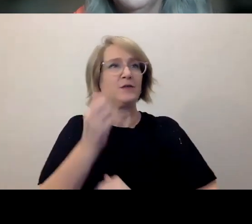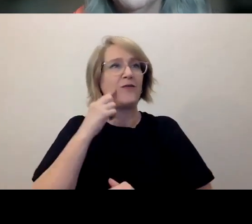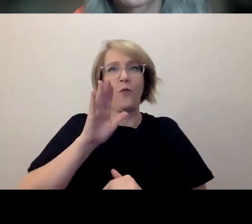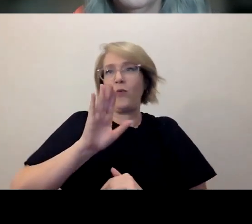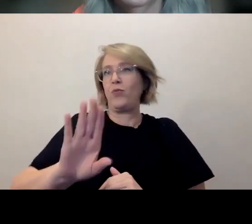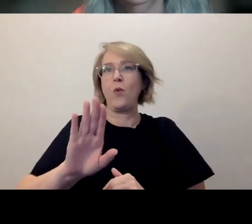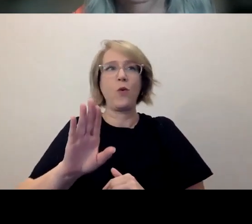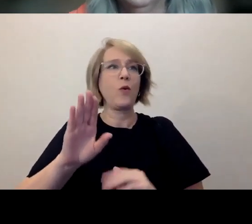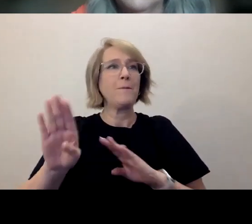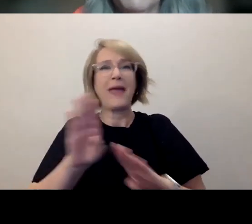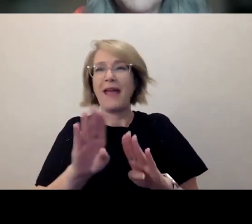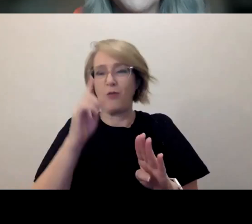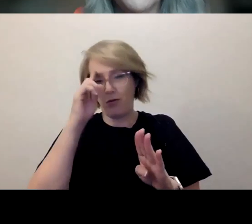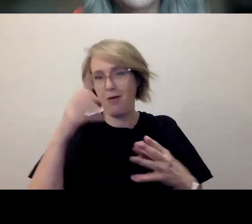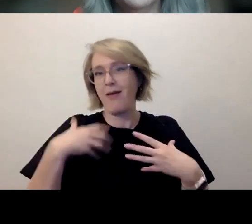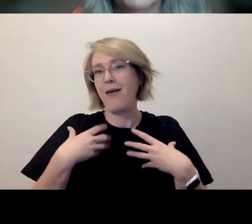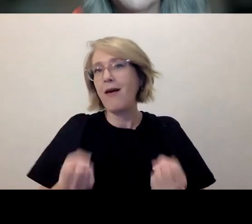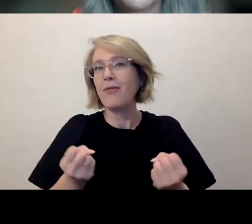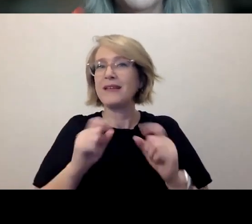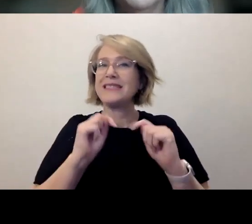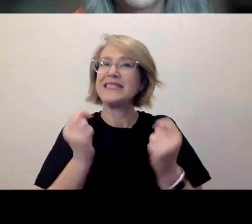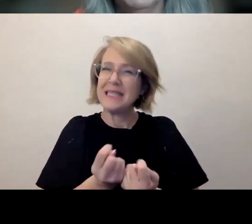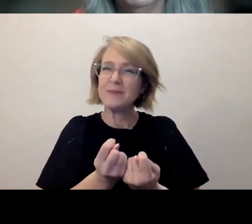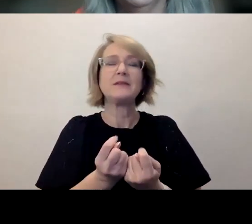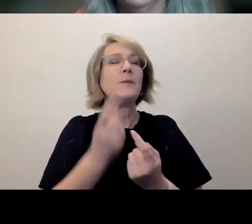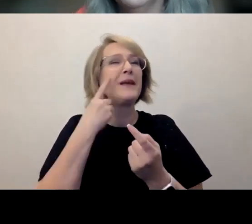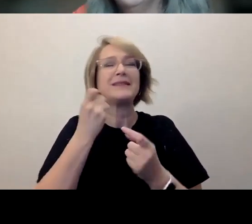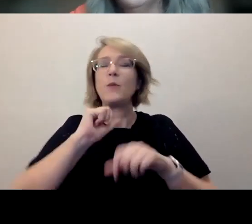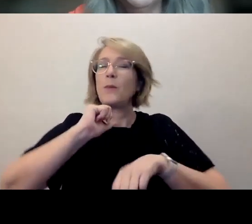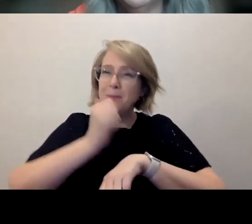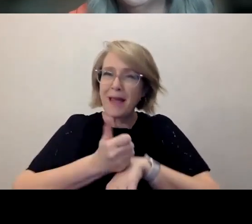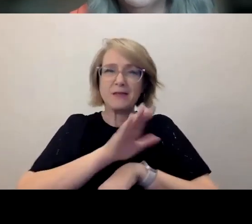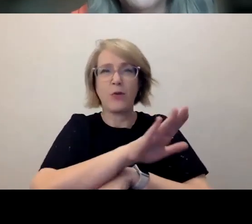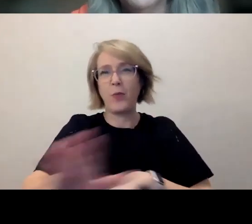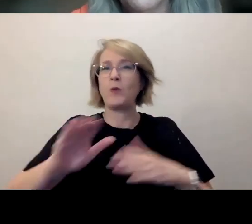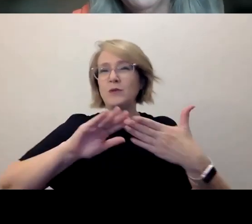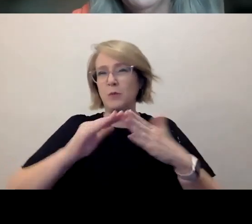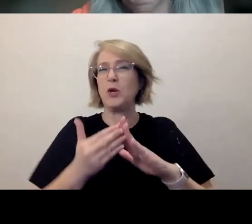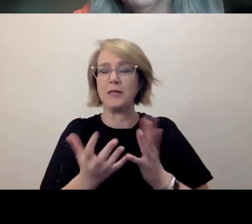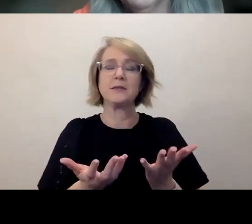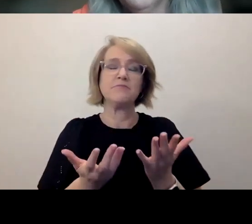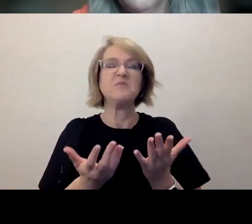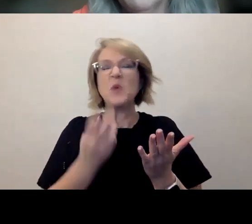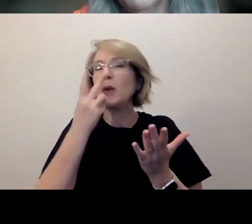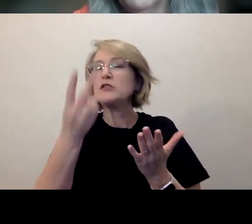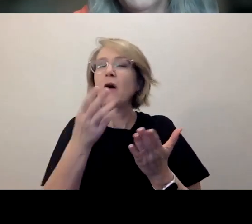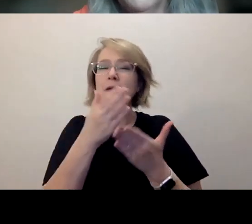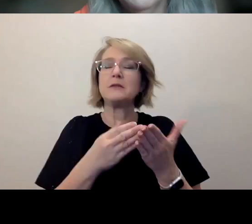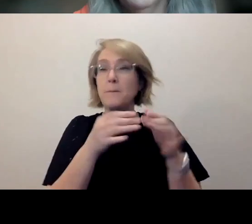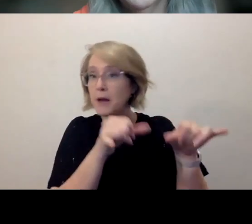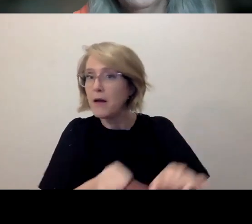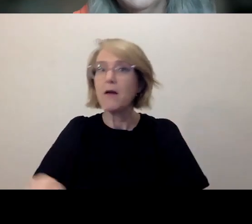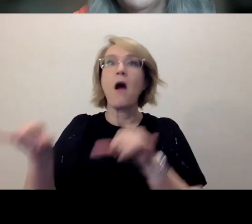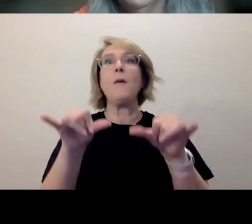health teams, and it's very different community to community. So very common themes through